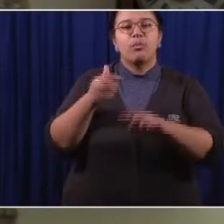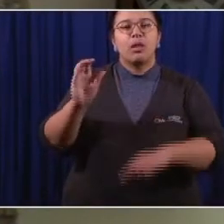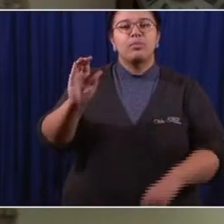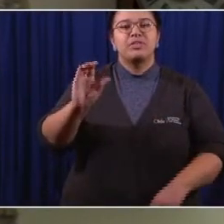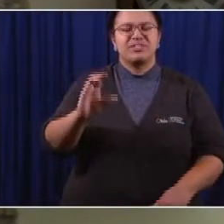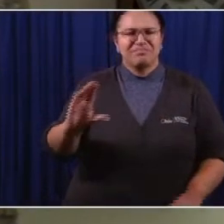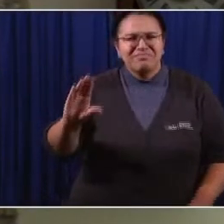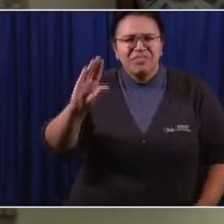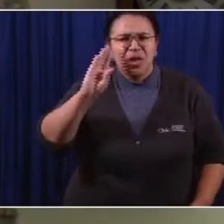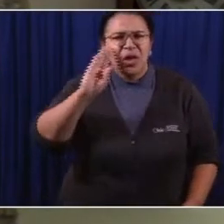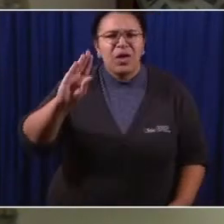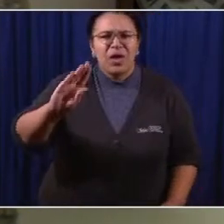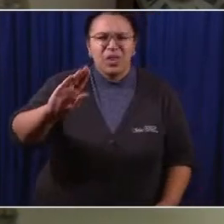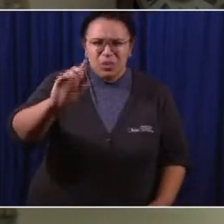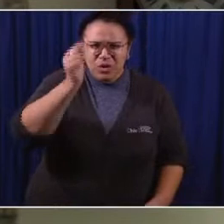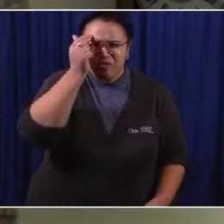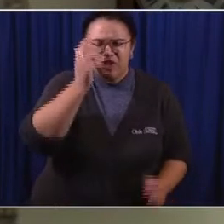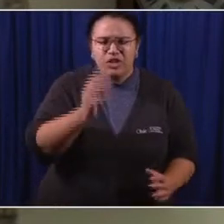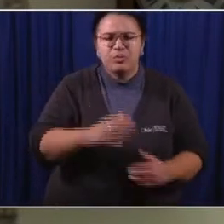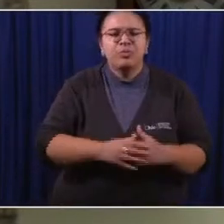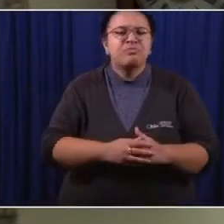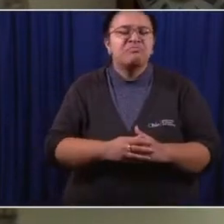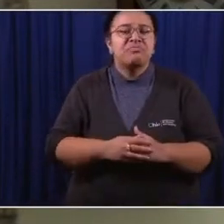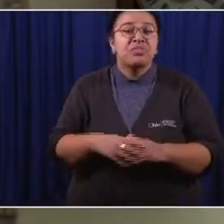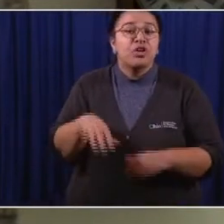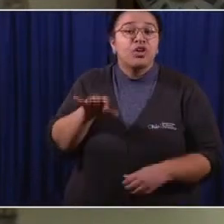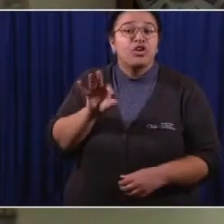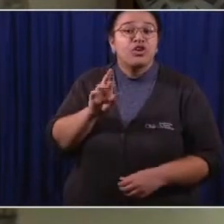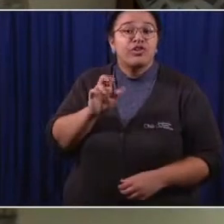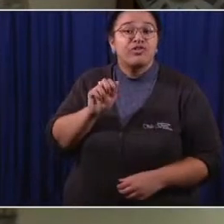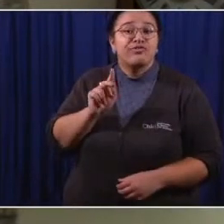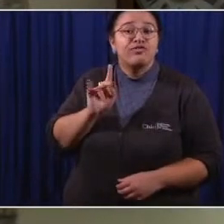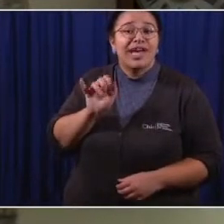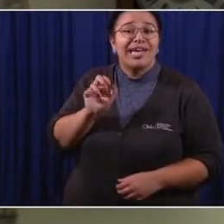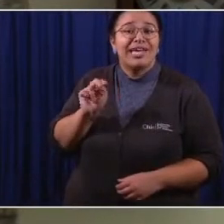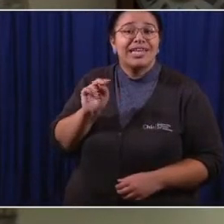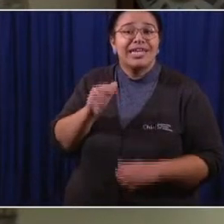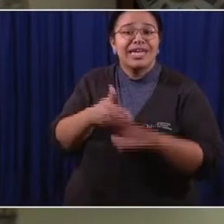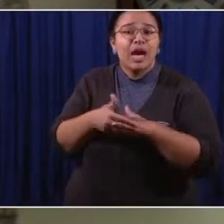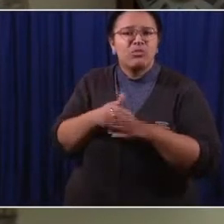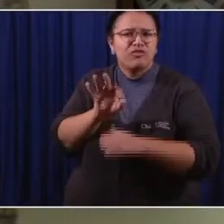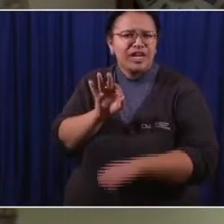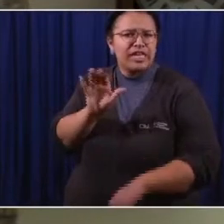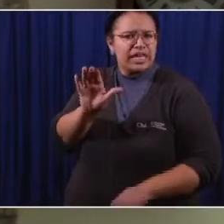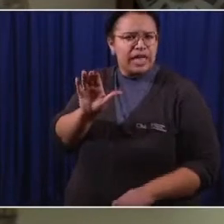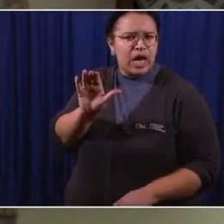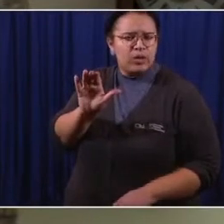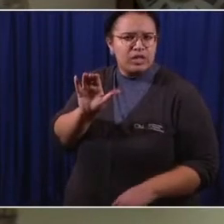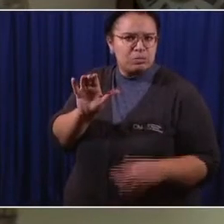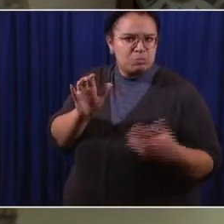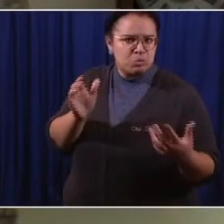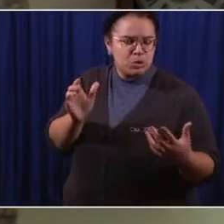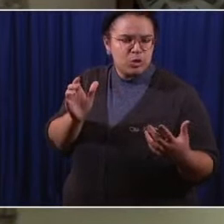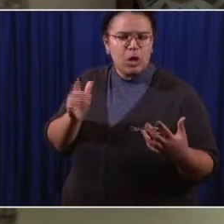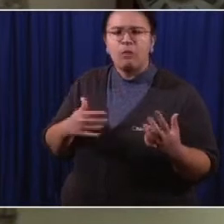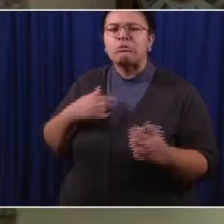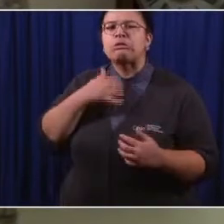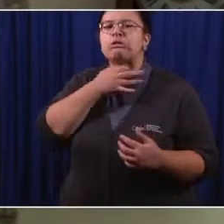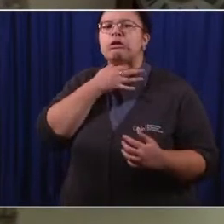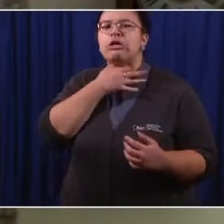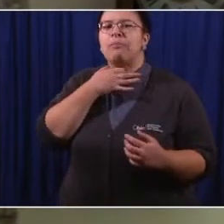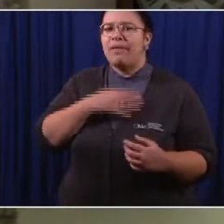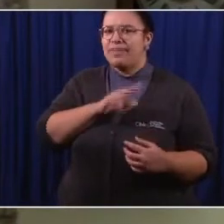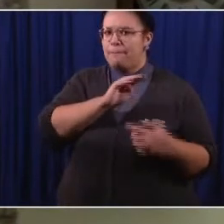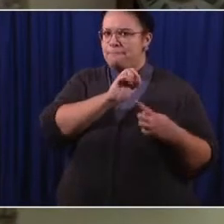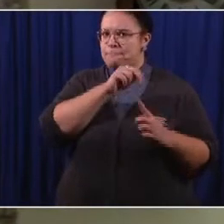Governor. Wondering about the data for Franklin County today on the public health advisory alert system. We've